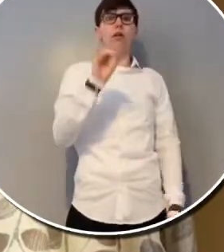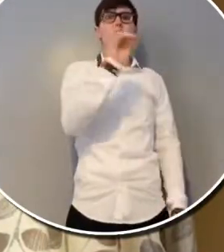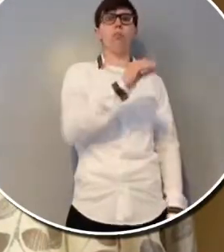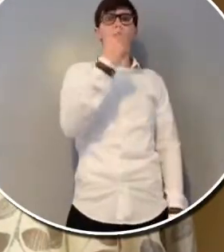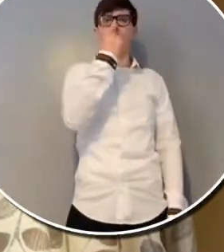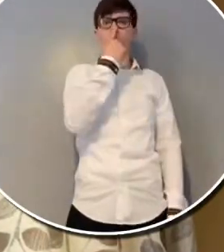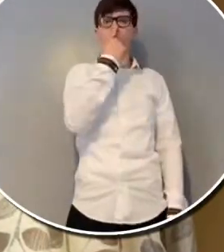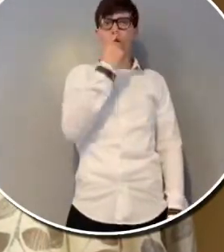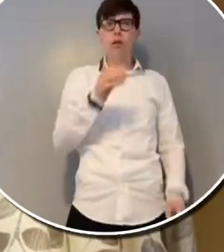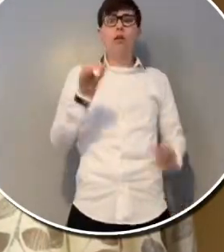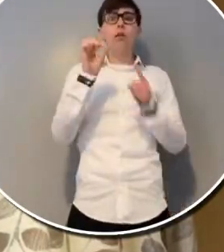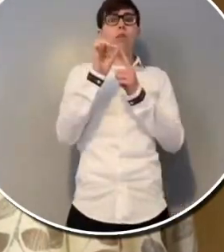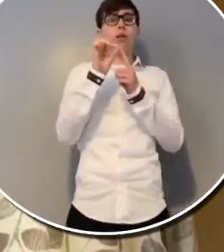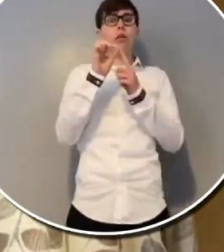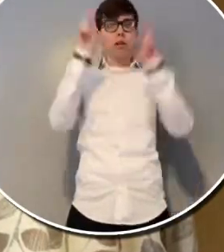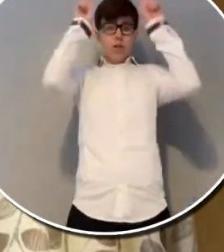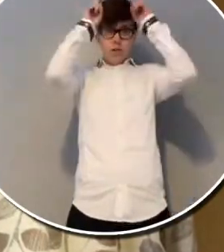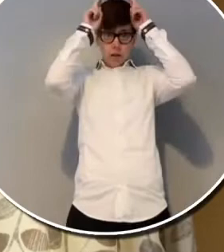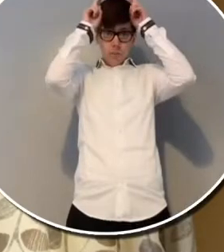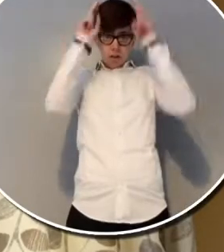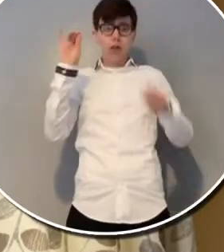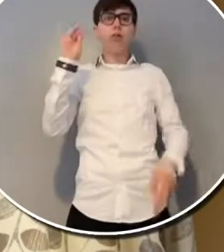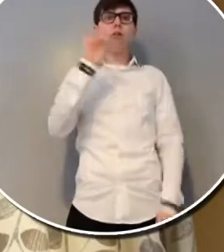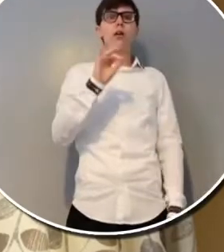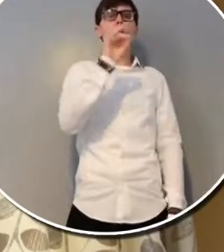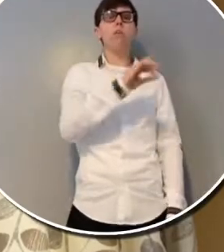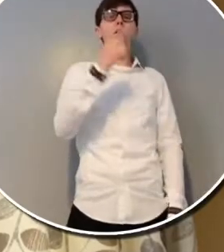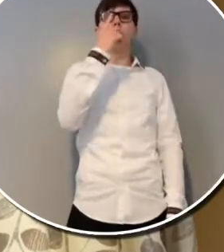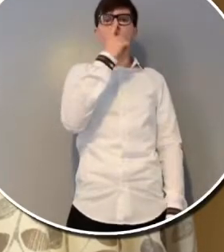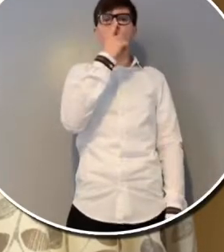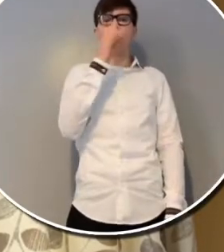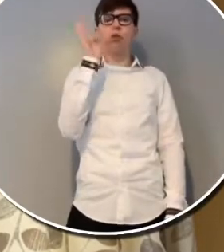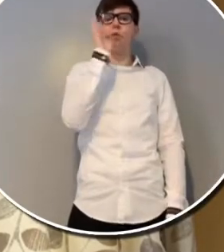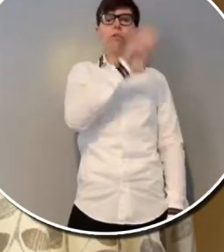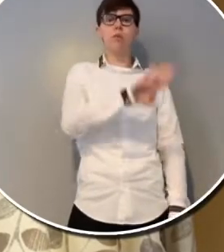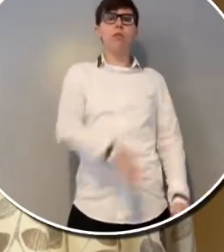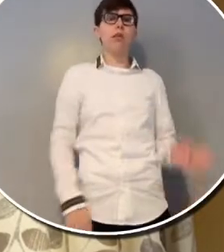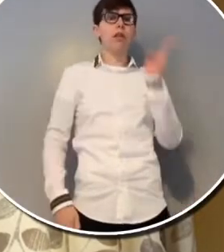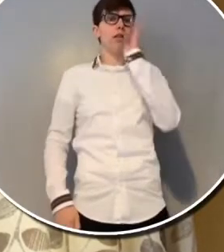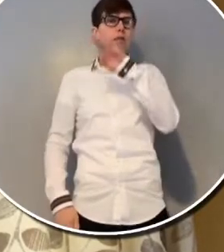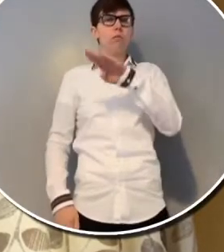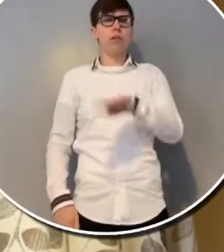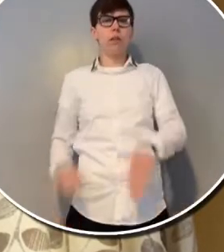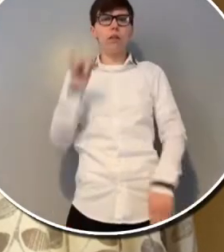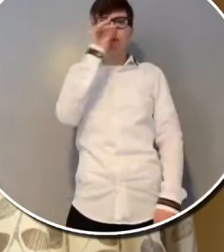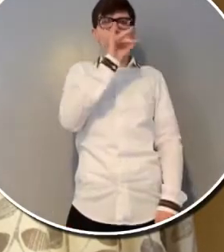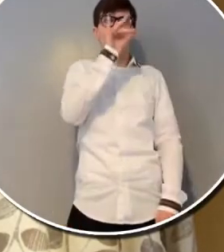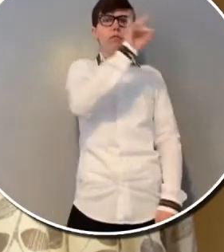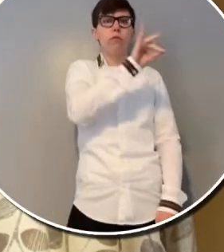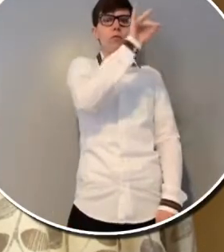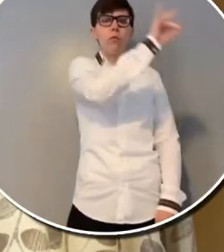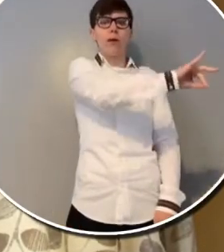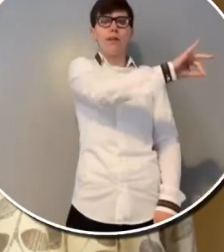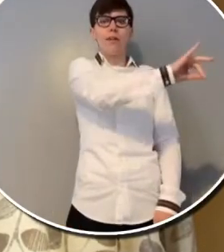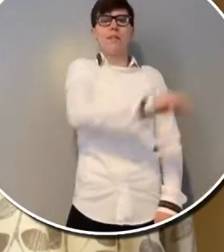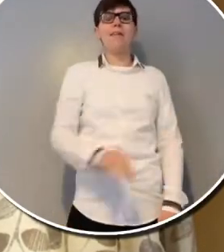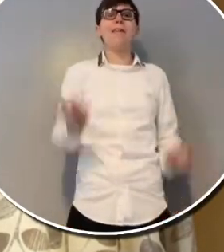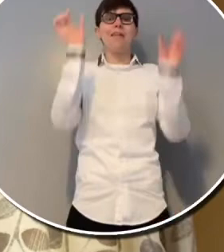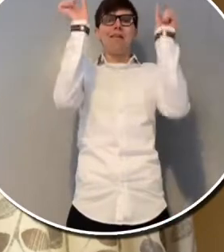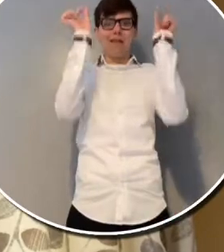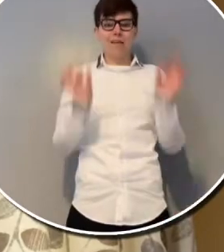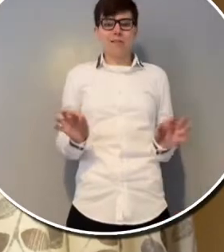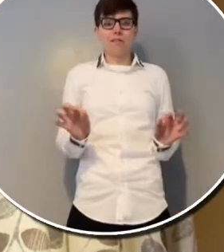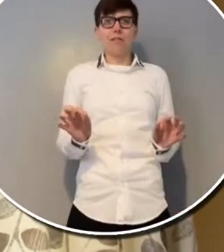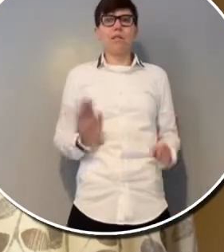away. Well done everyone. Right, let's put Peter Rabbit back and we'll see what we've got next. I can